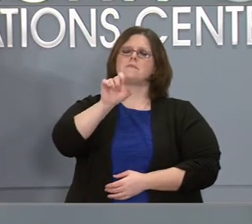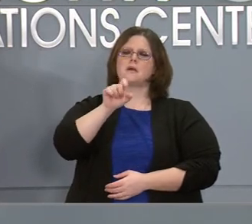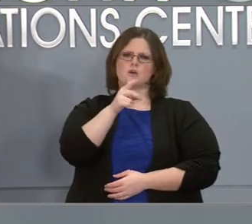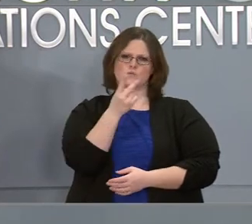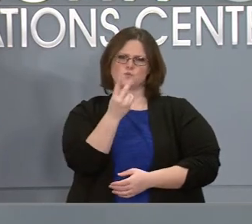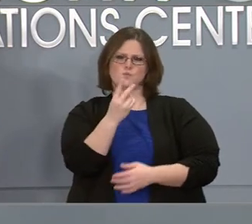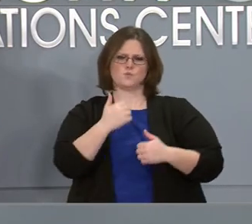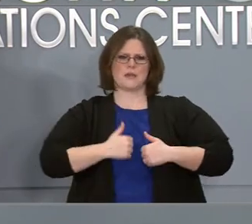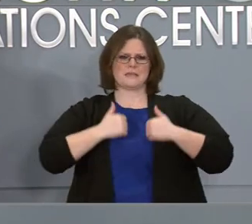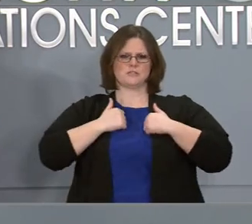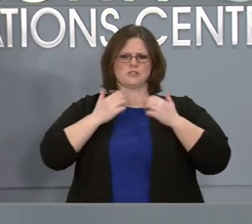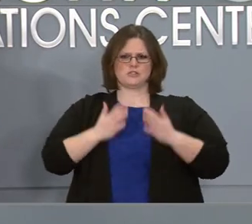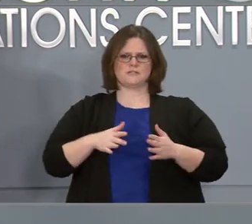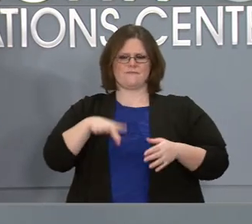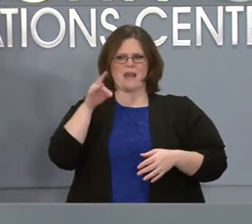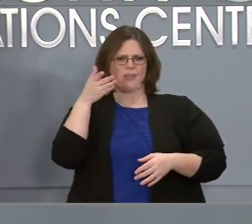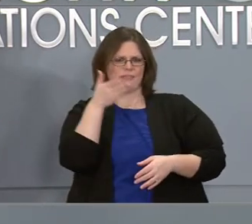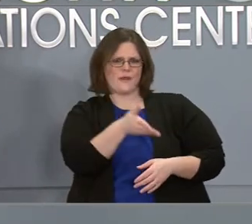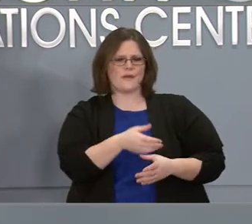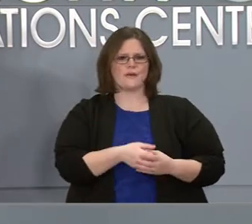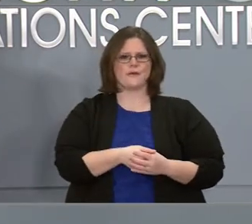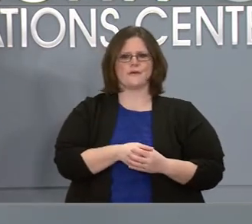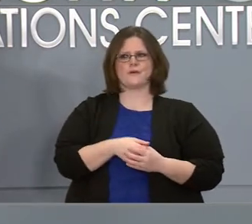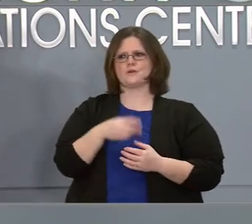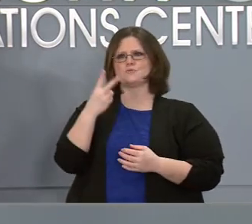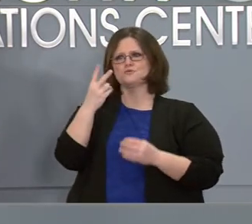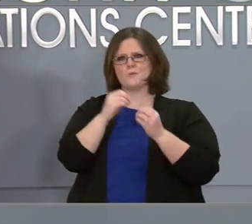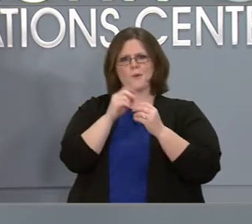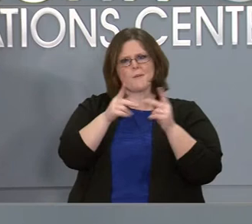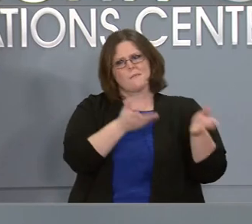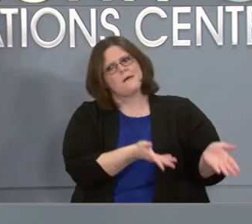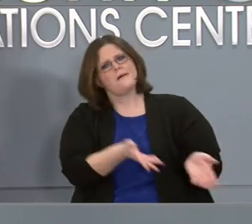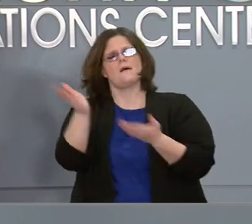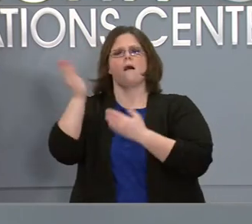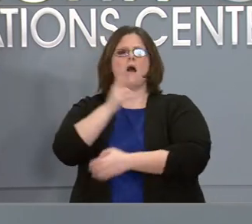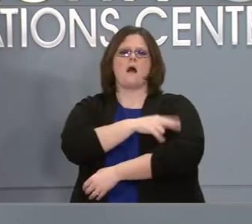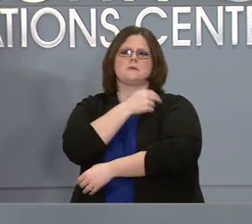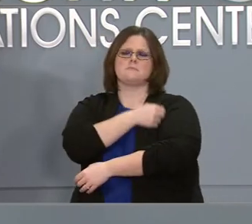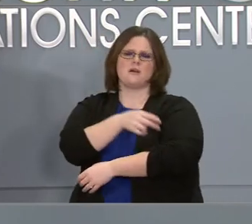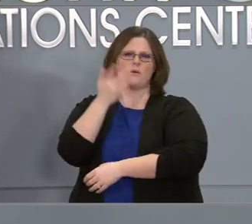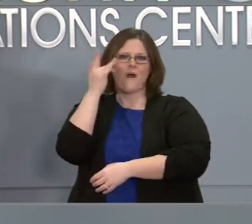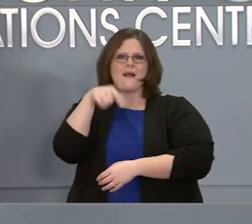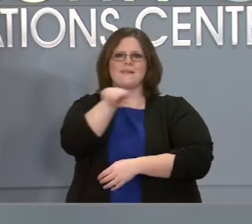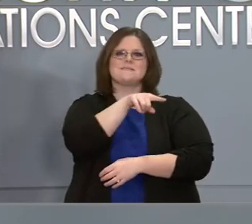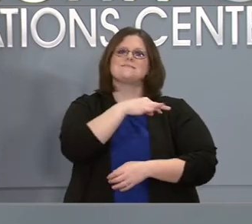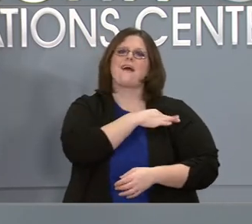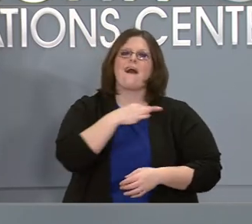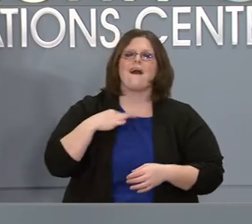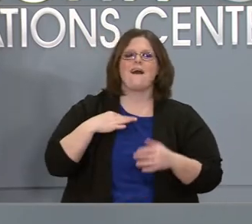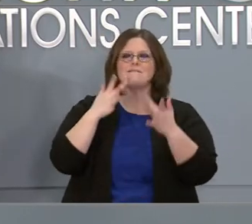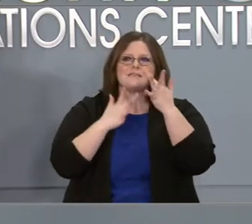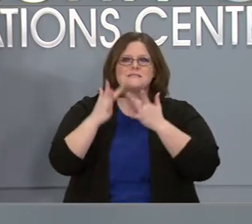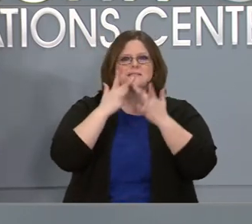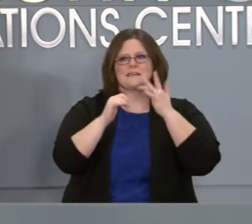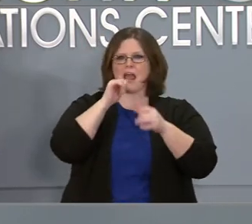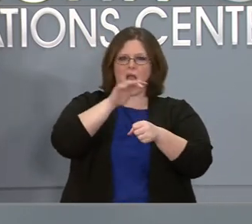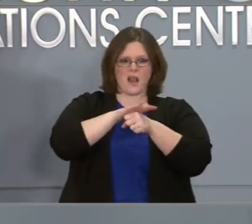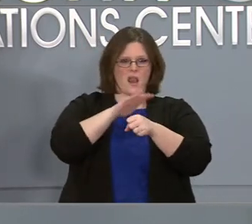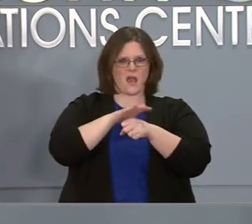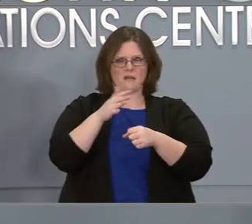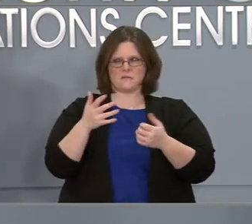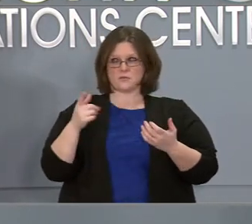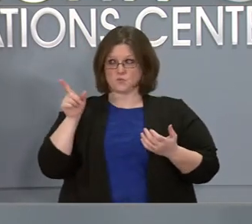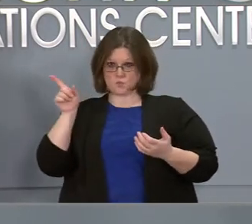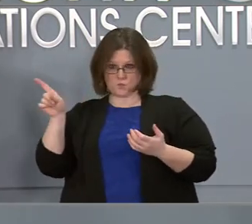authorities, two more taken to the hospital during the last storm after inadequate staffing was found there, I want to ask, have you